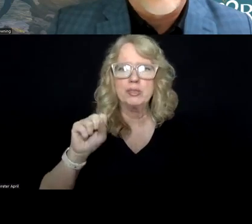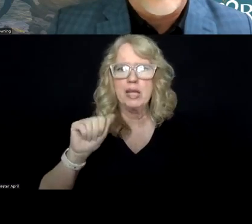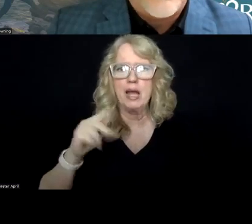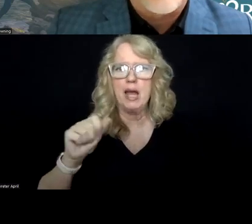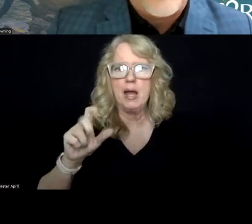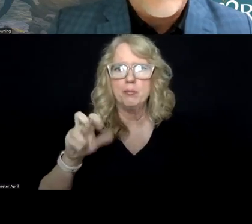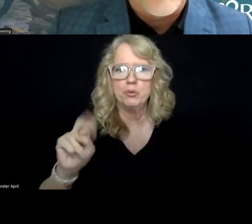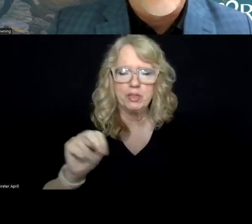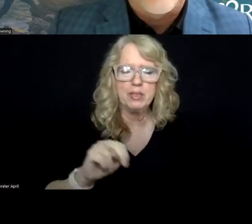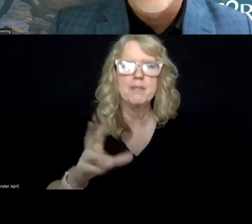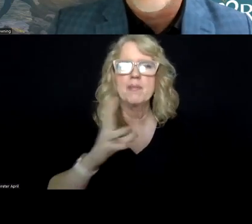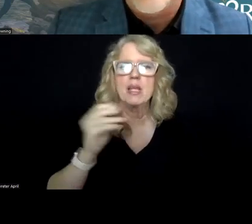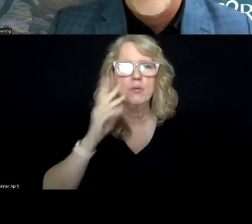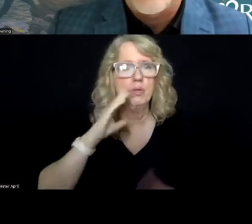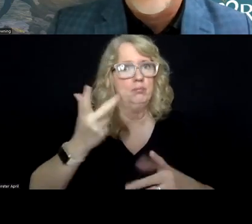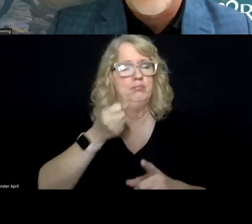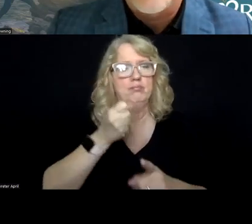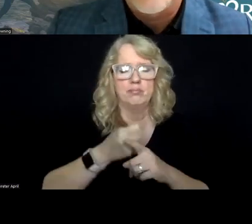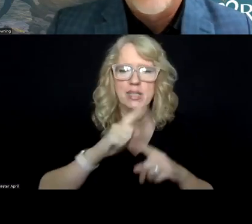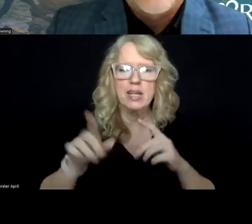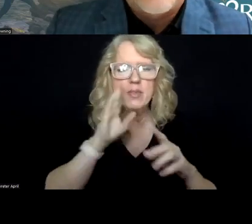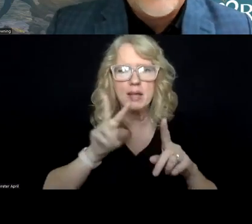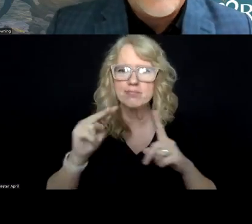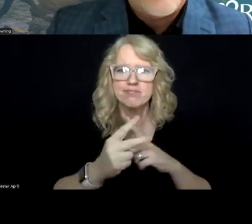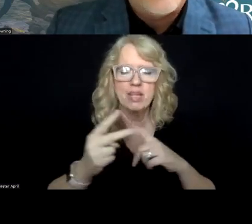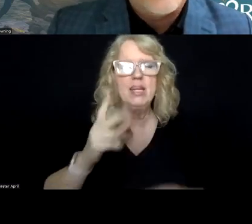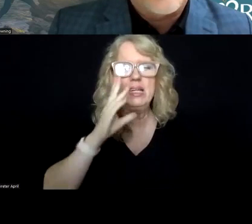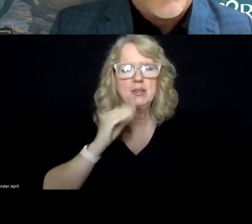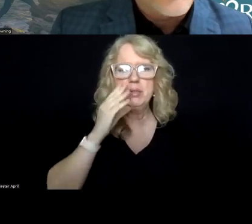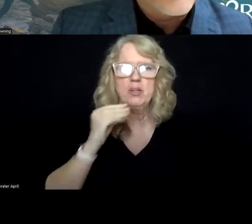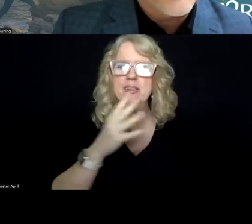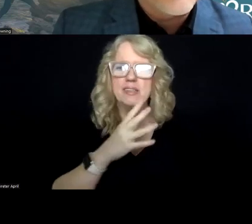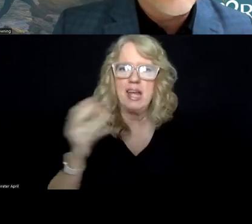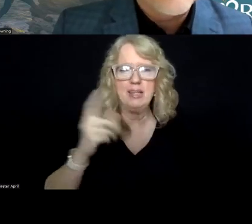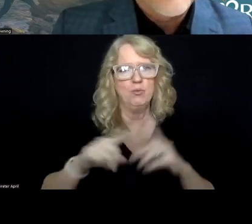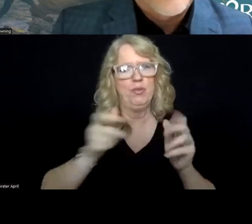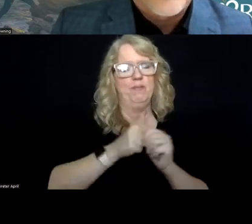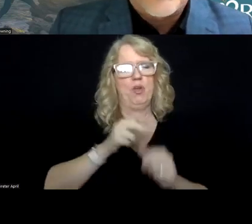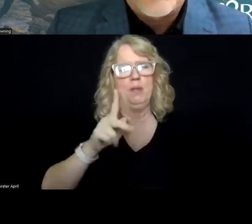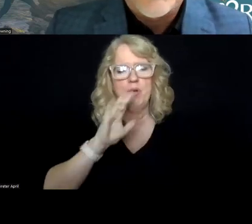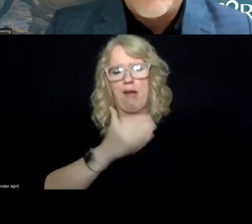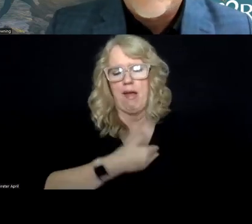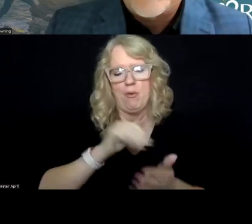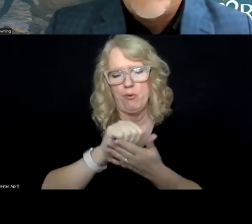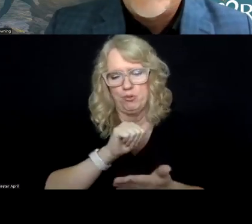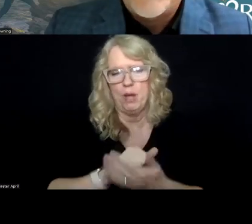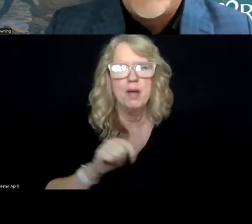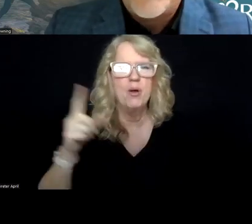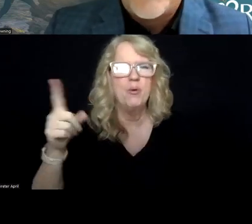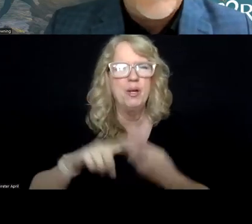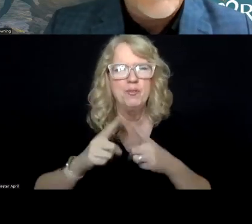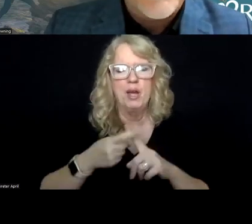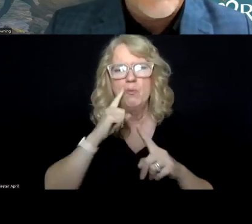a very impactful Live Lens experience piece, and following up in our agenda, one of my buddies is going